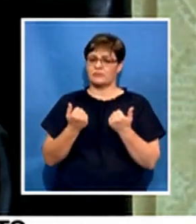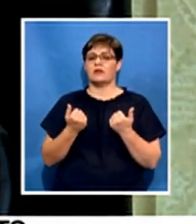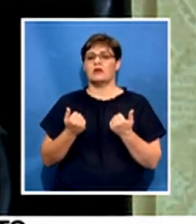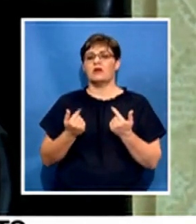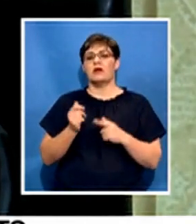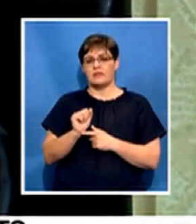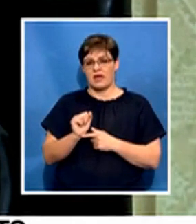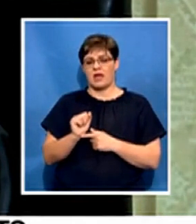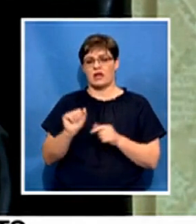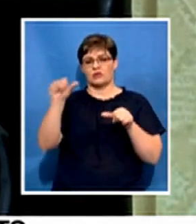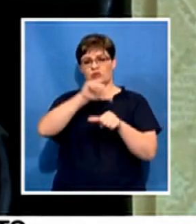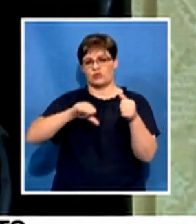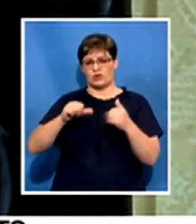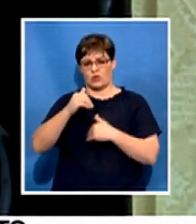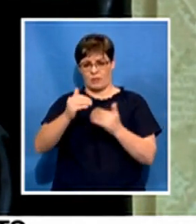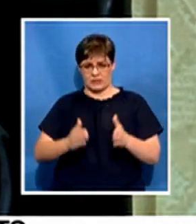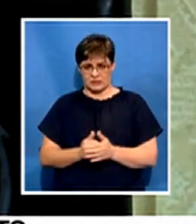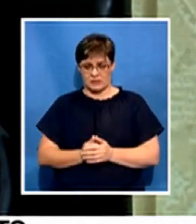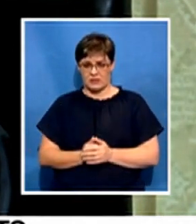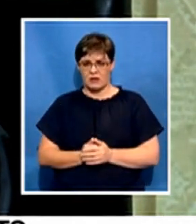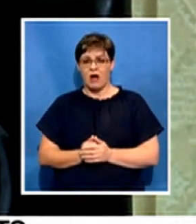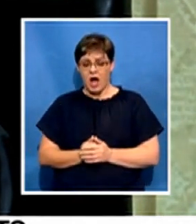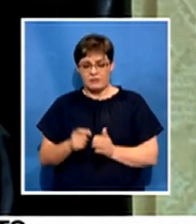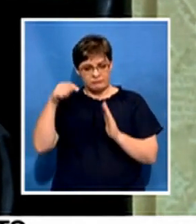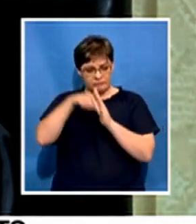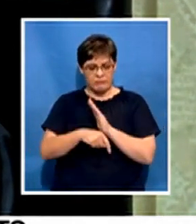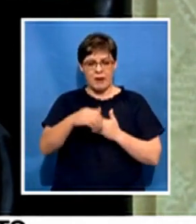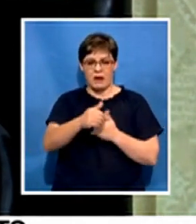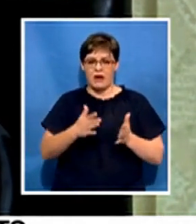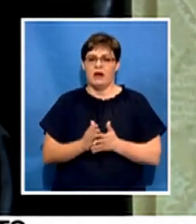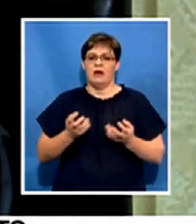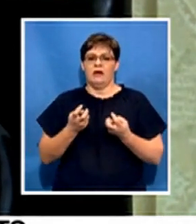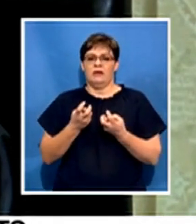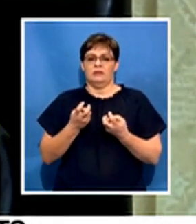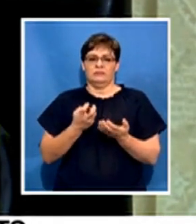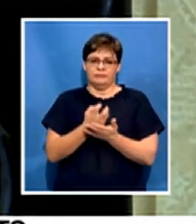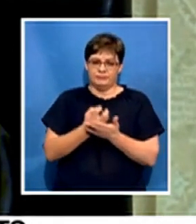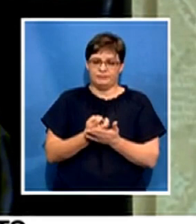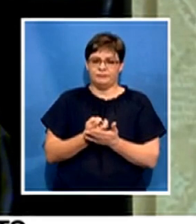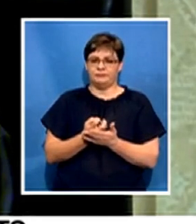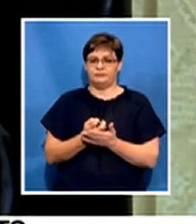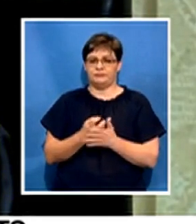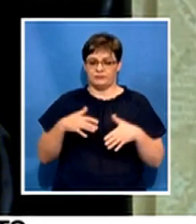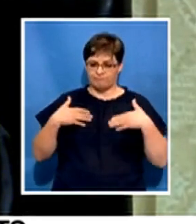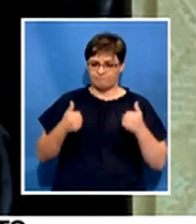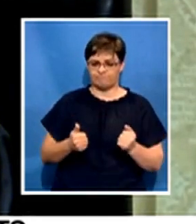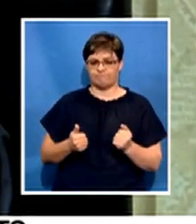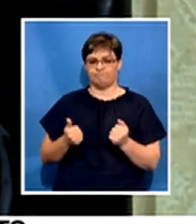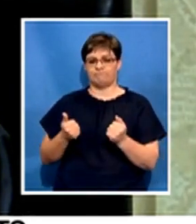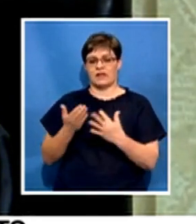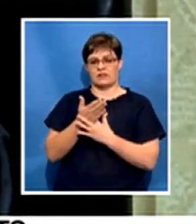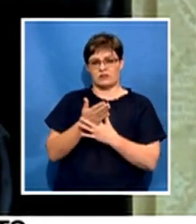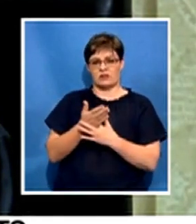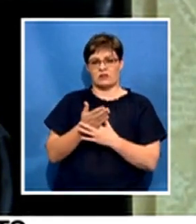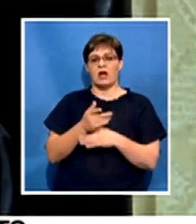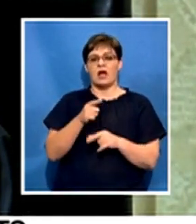of the comprehensive package of economic recovery intervention. We call on social partners to sign it and start the